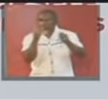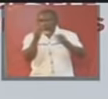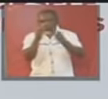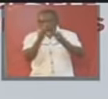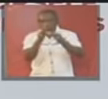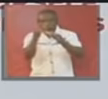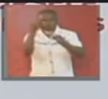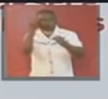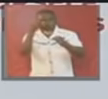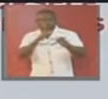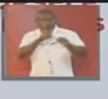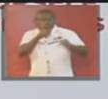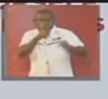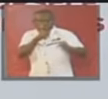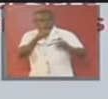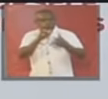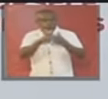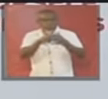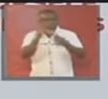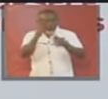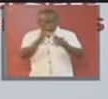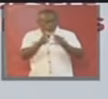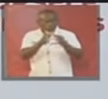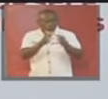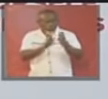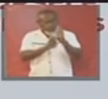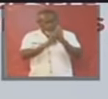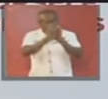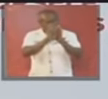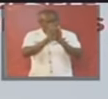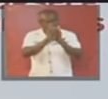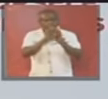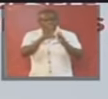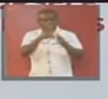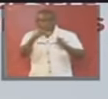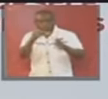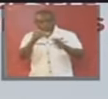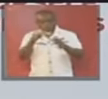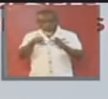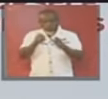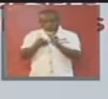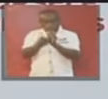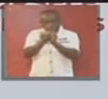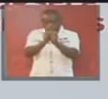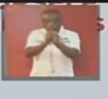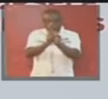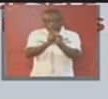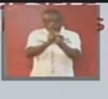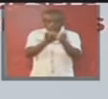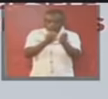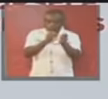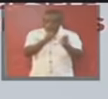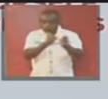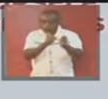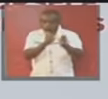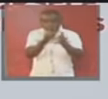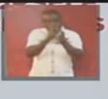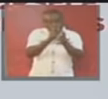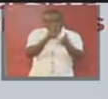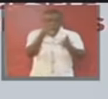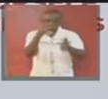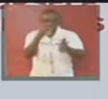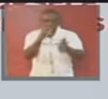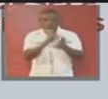here to prove it. So let me just go through one more time. Page 1. Mainly green.